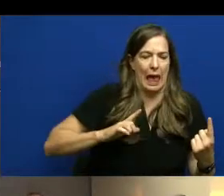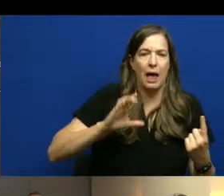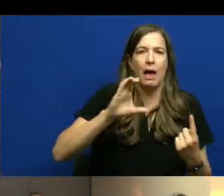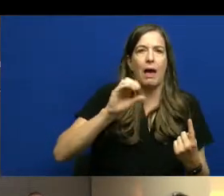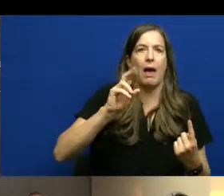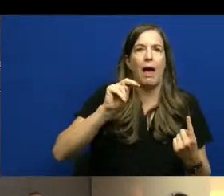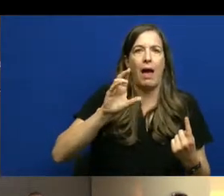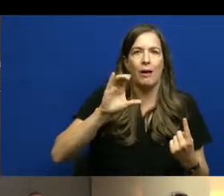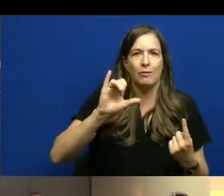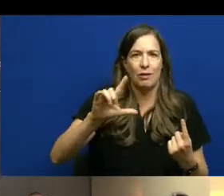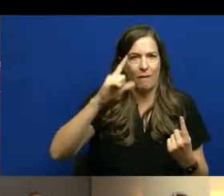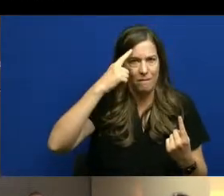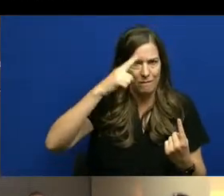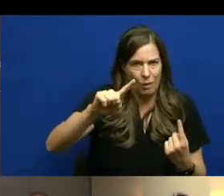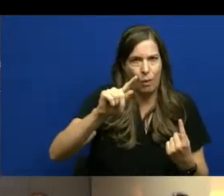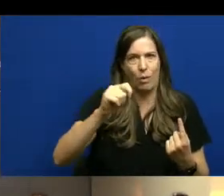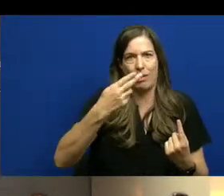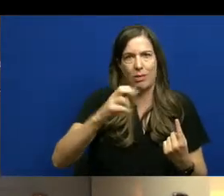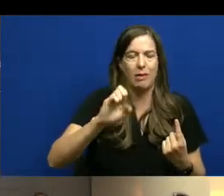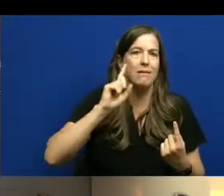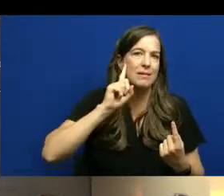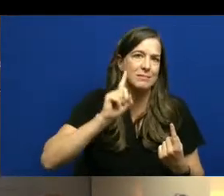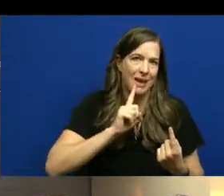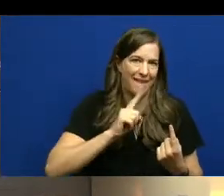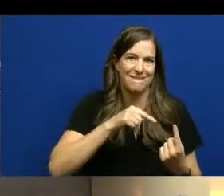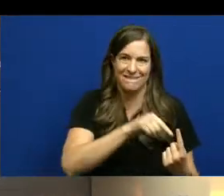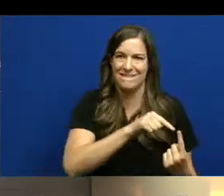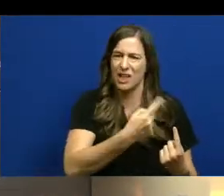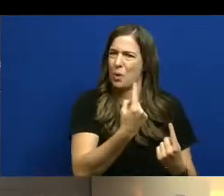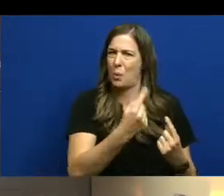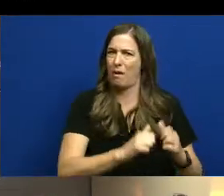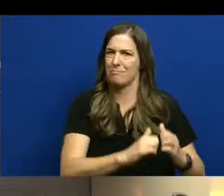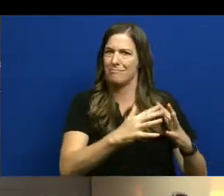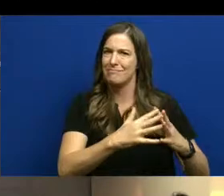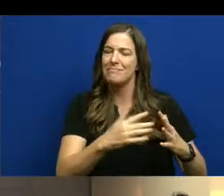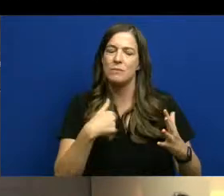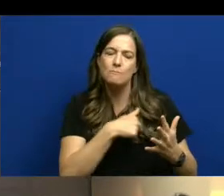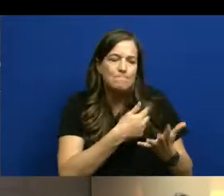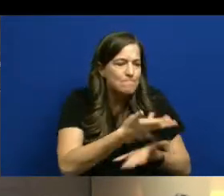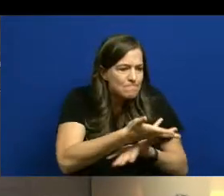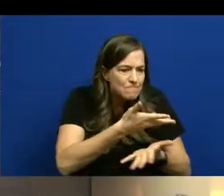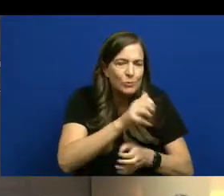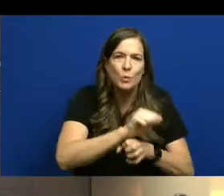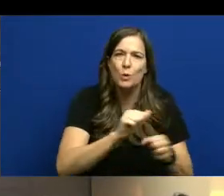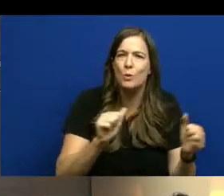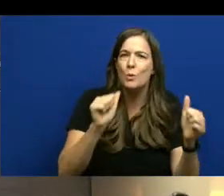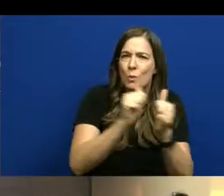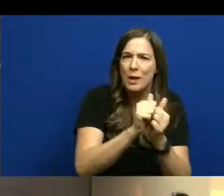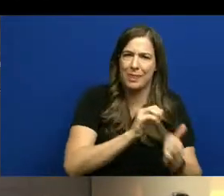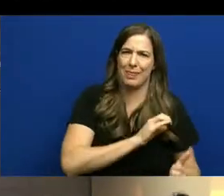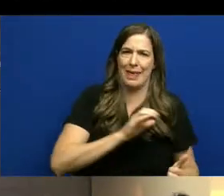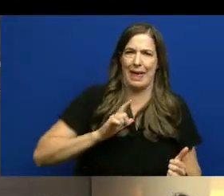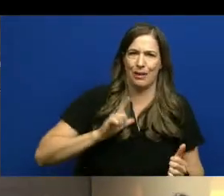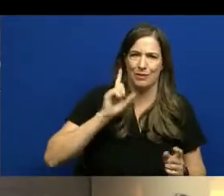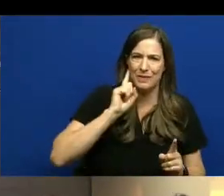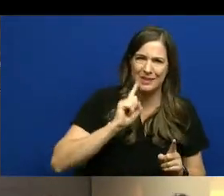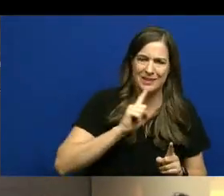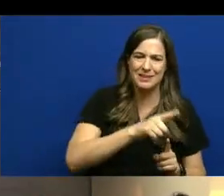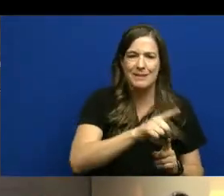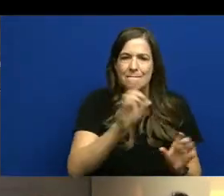the Deaf was one of those organizations, and we worked together with the Council for the Deaf to find the executive